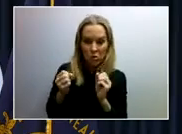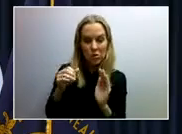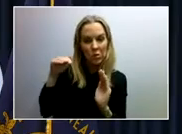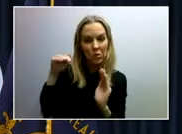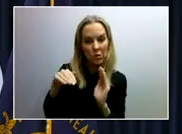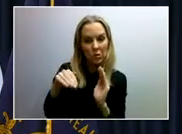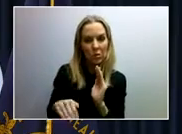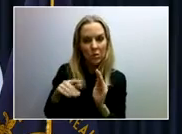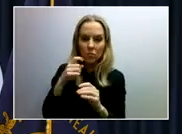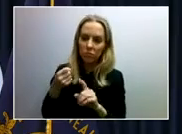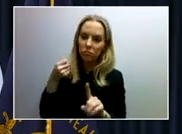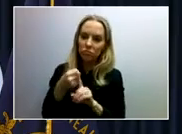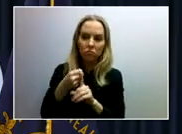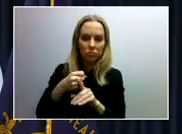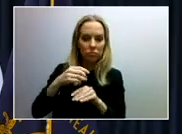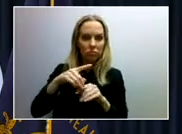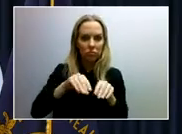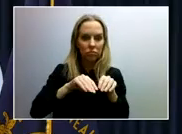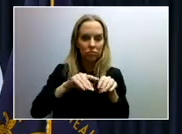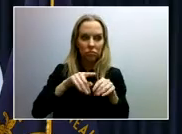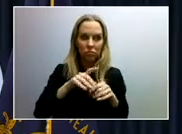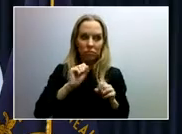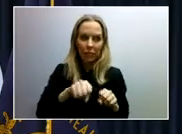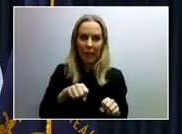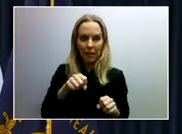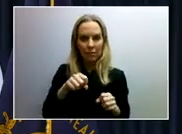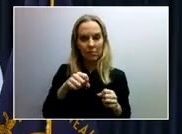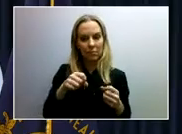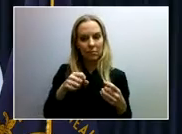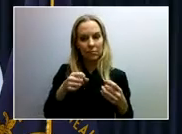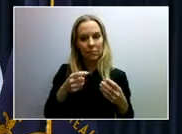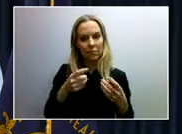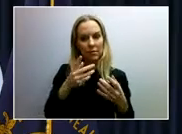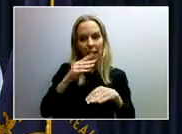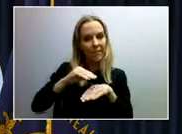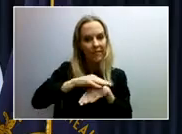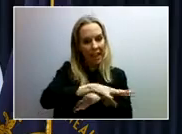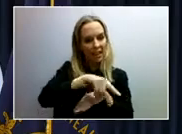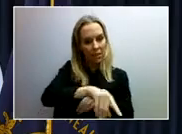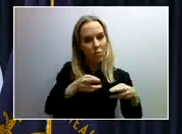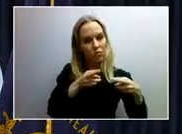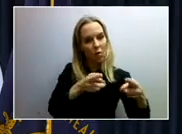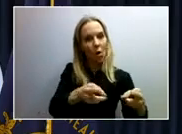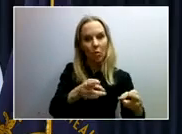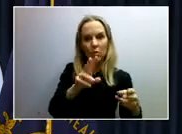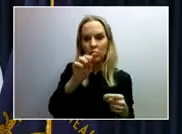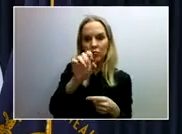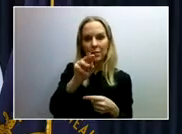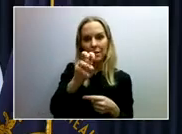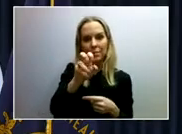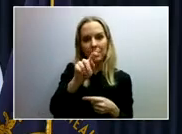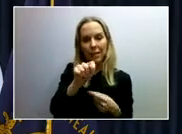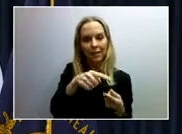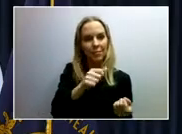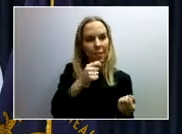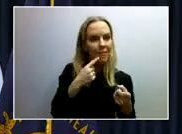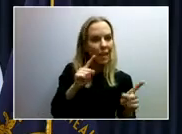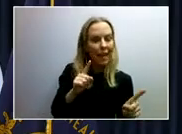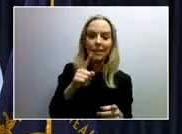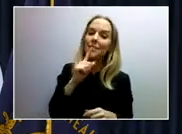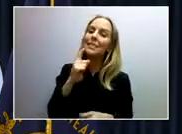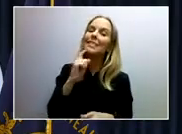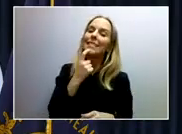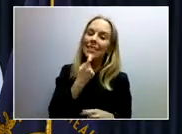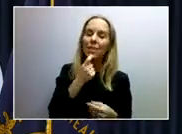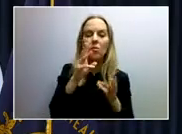even the treatments that you put on the roads can be less effective. So this is a serious weather event. Every weather event that we're having right now